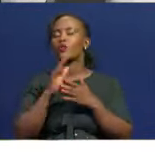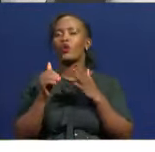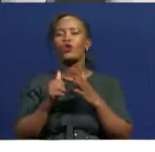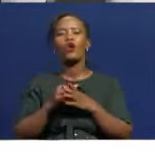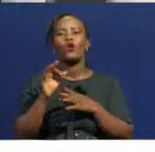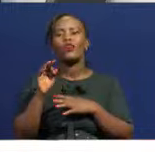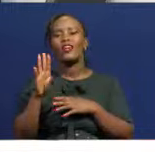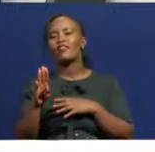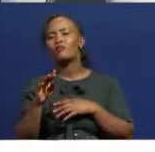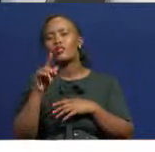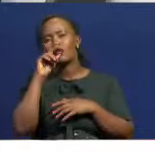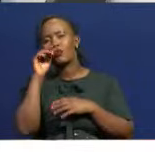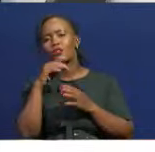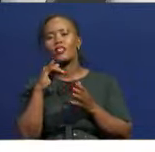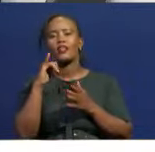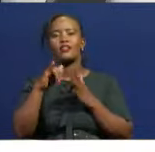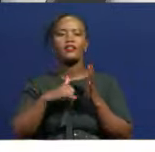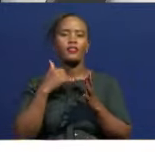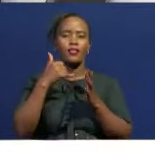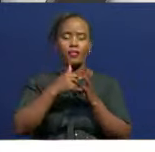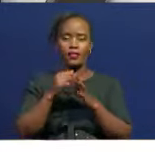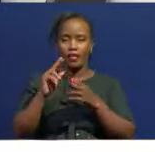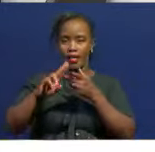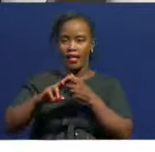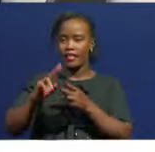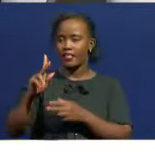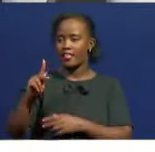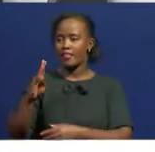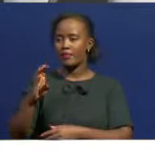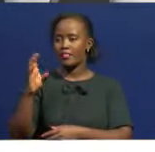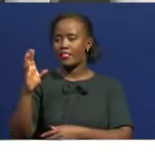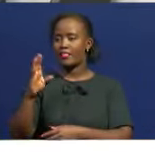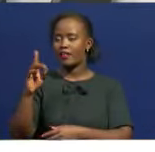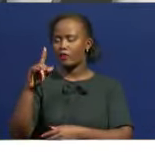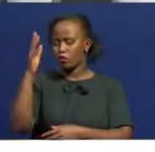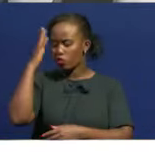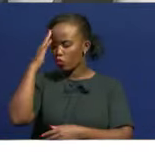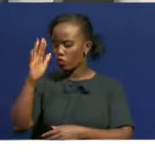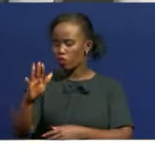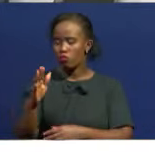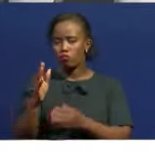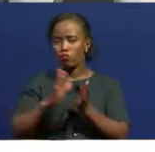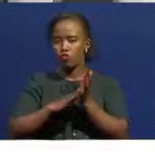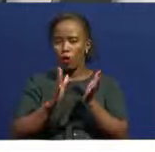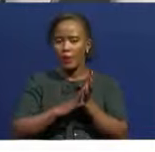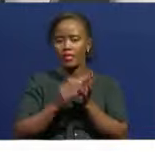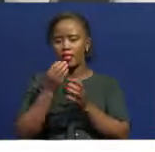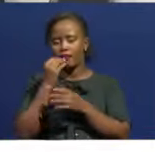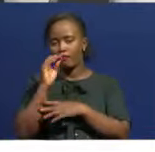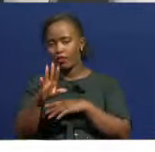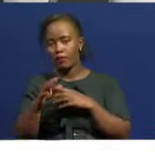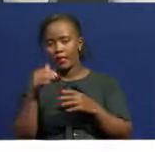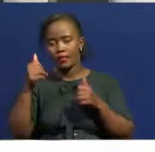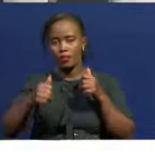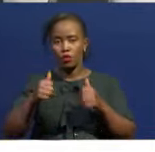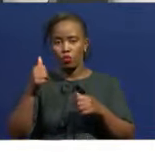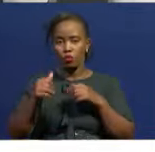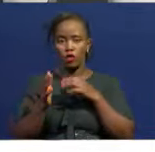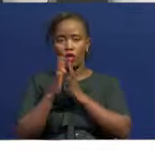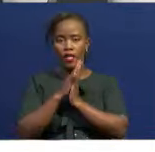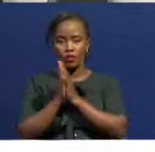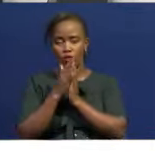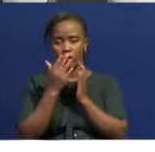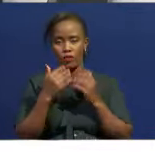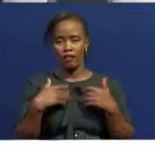media platforms at KBC Channel 1. Let us know what your thoughts are on the stories that we are covering for